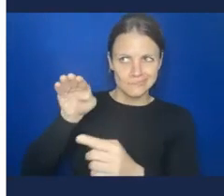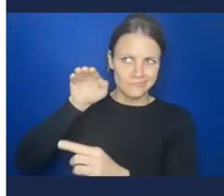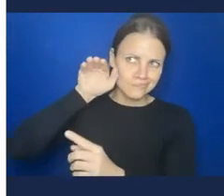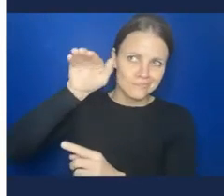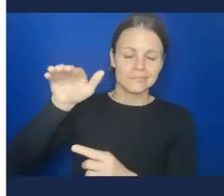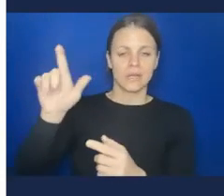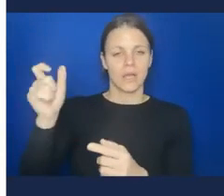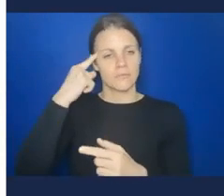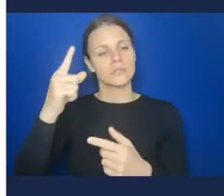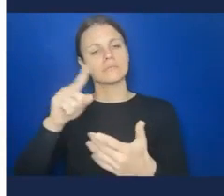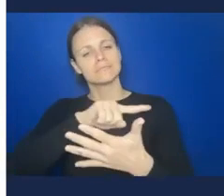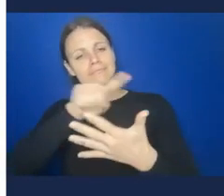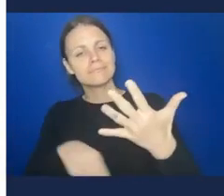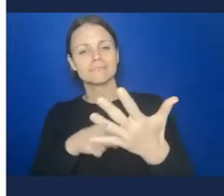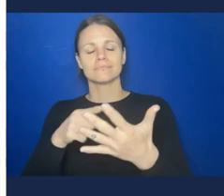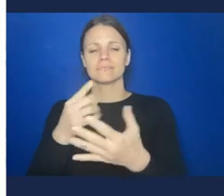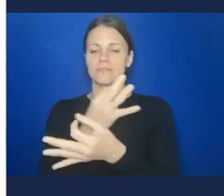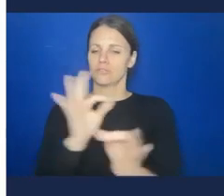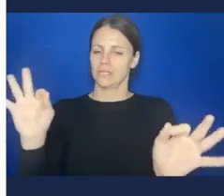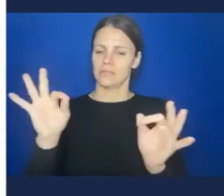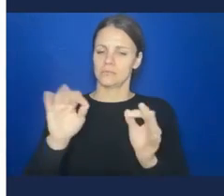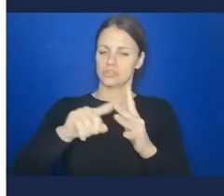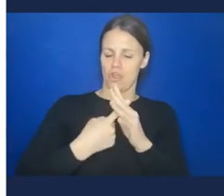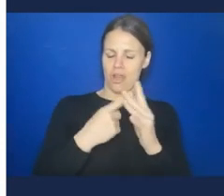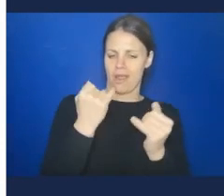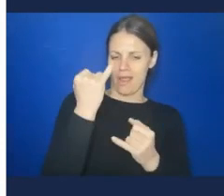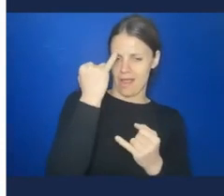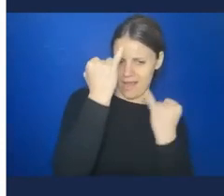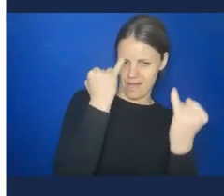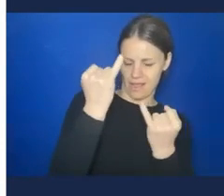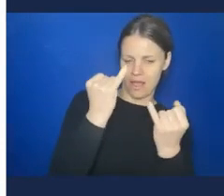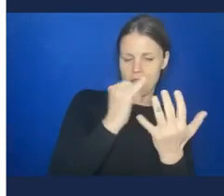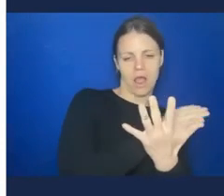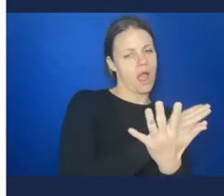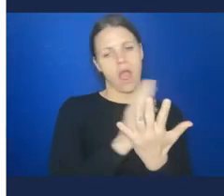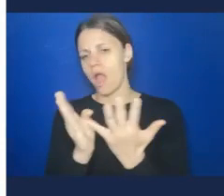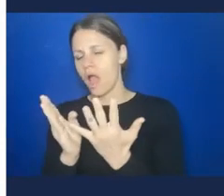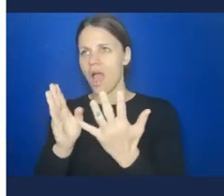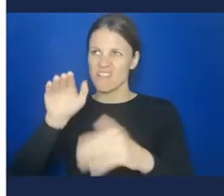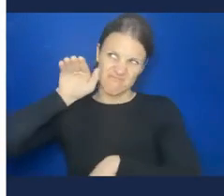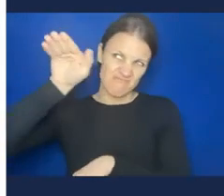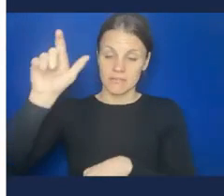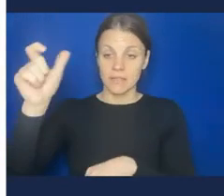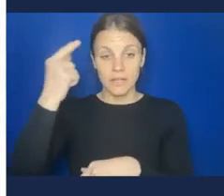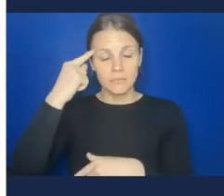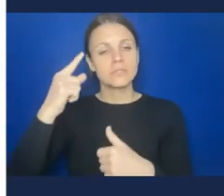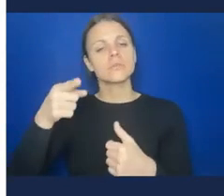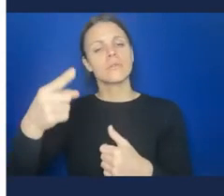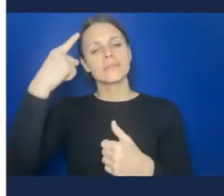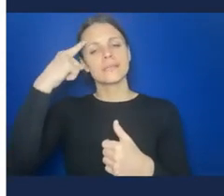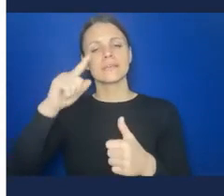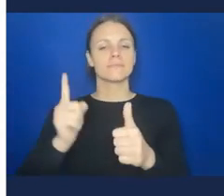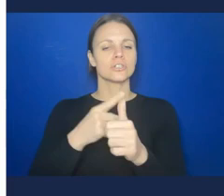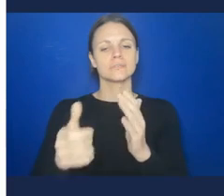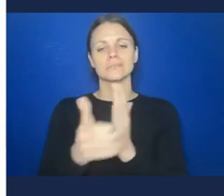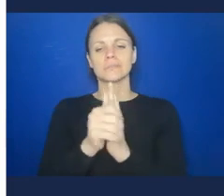an idea to the petitioning the government, we can think of the First Amendment as protecting the journey from an